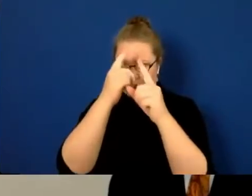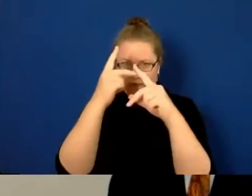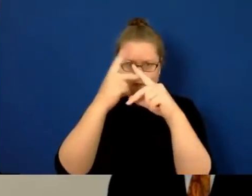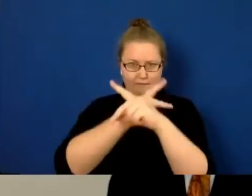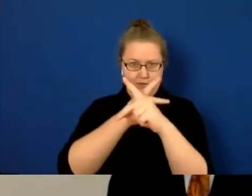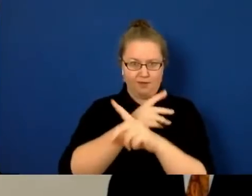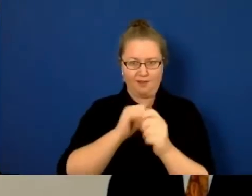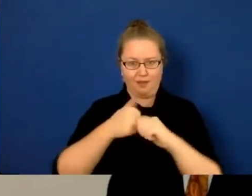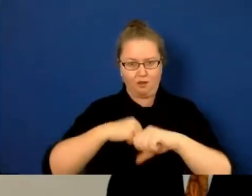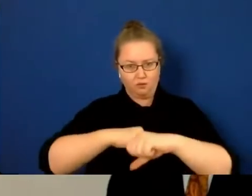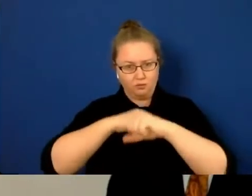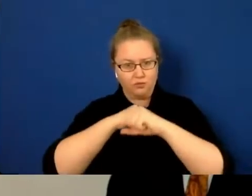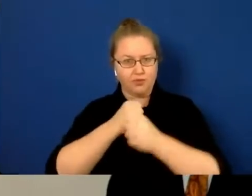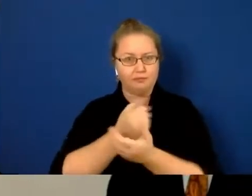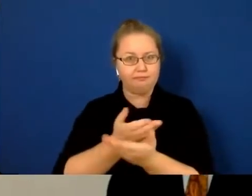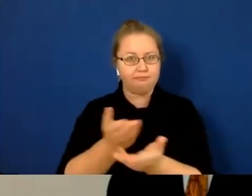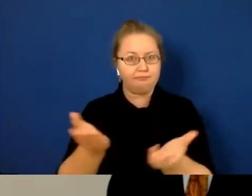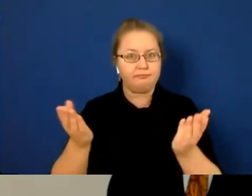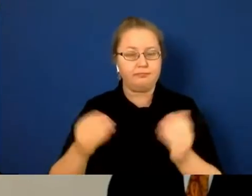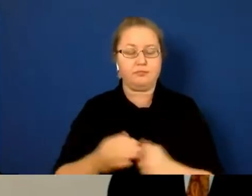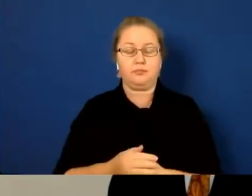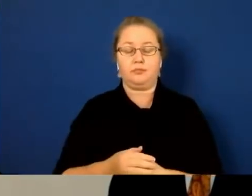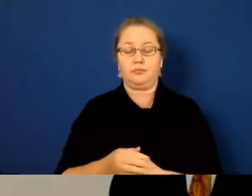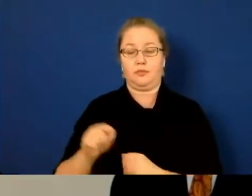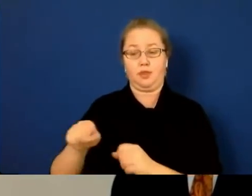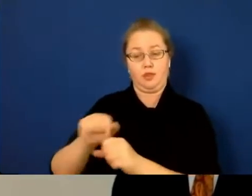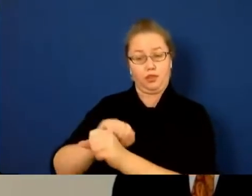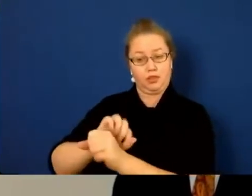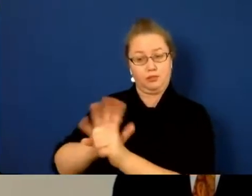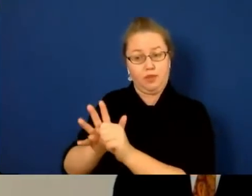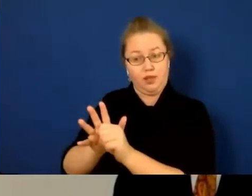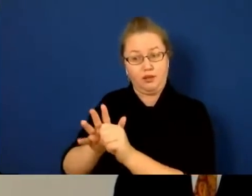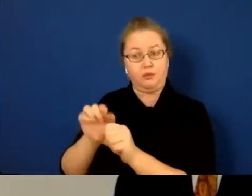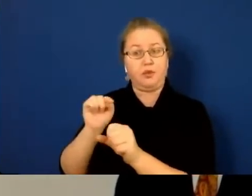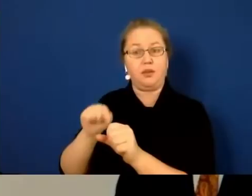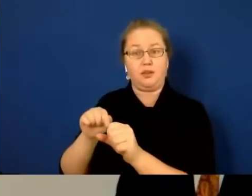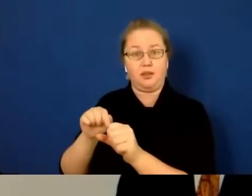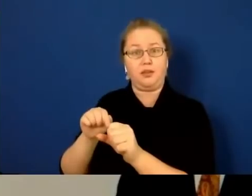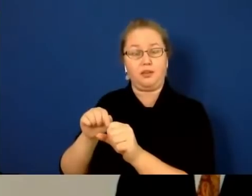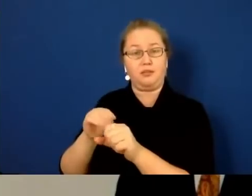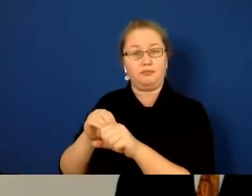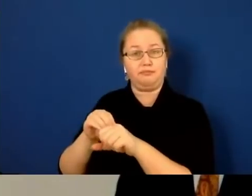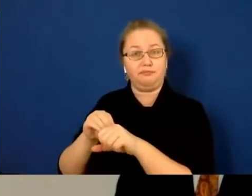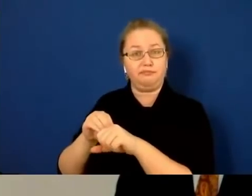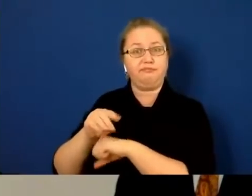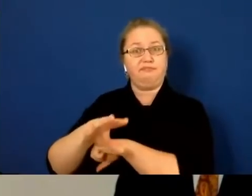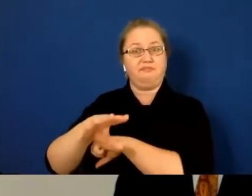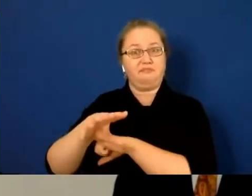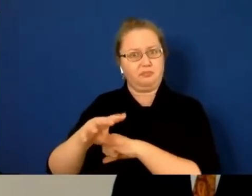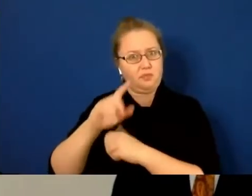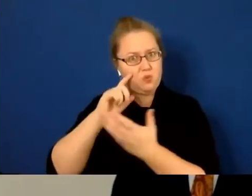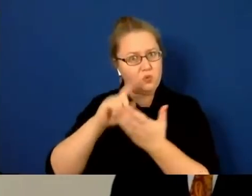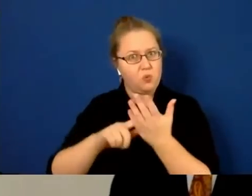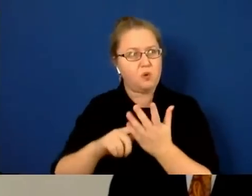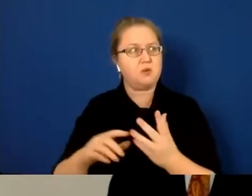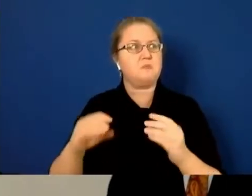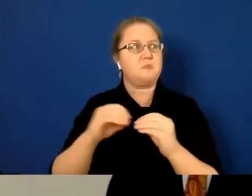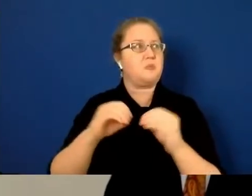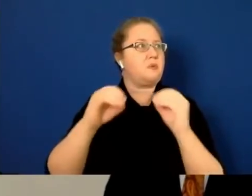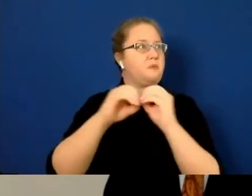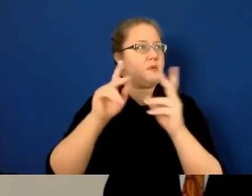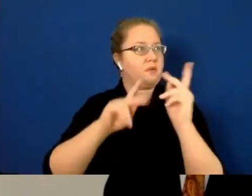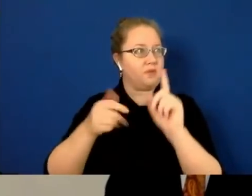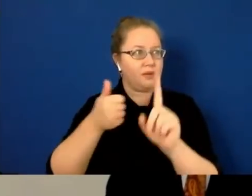unfortunately an issue that we faced in March when many of the provisions were put in place, and I know communities